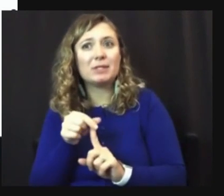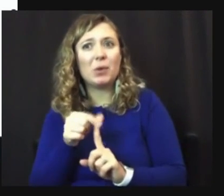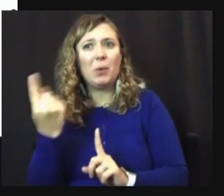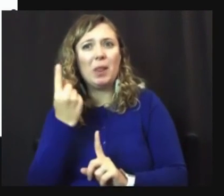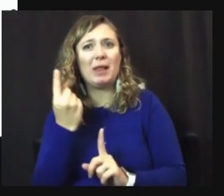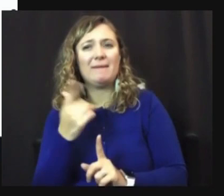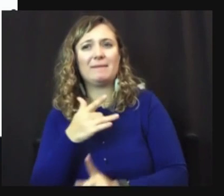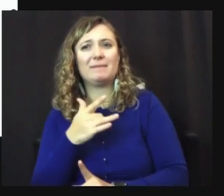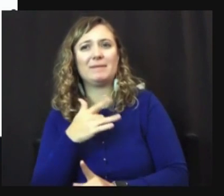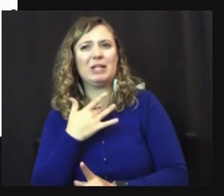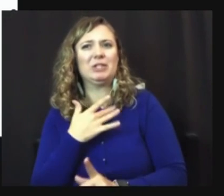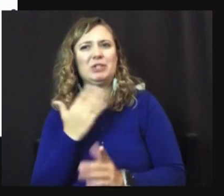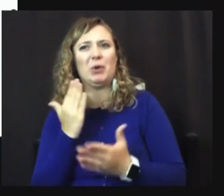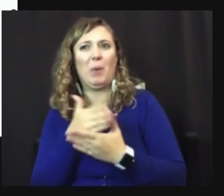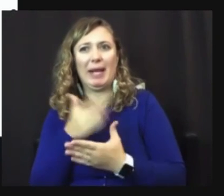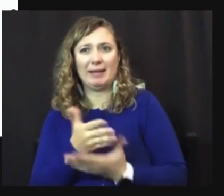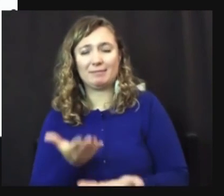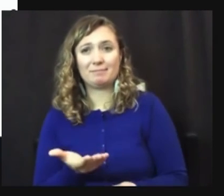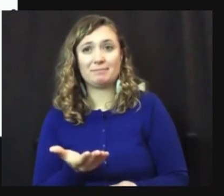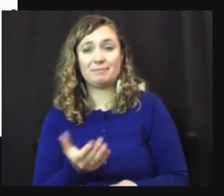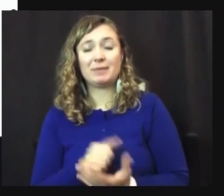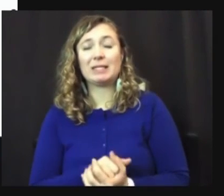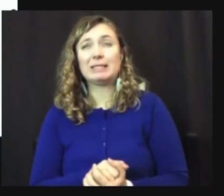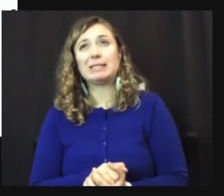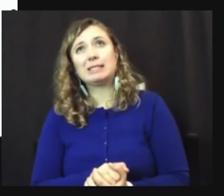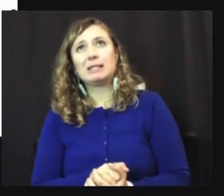Um, because I feel like